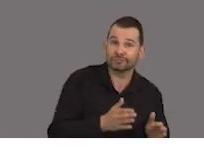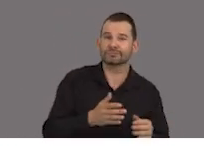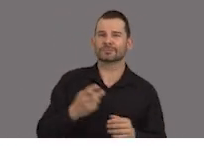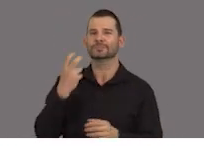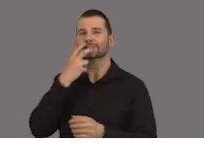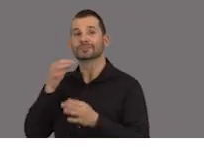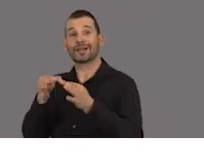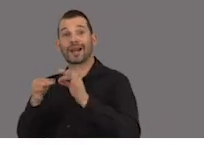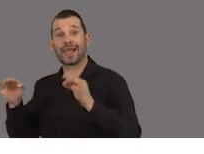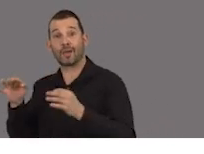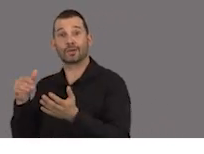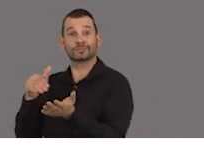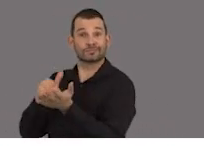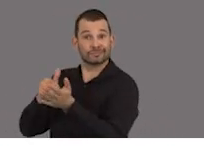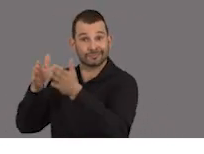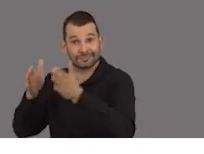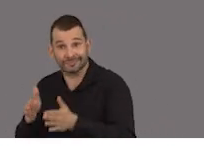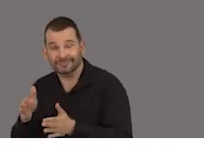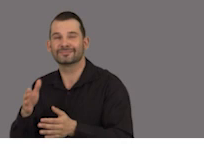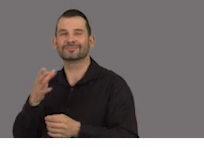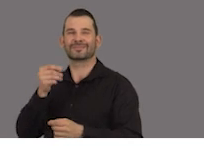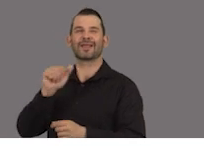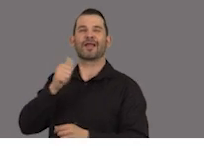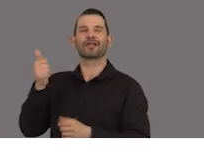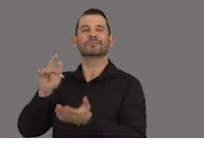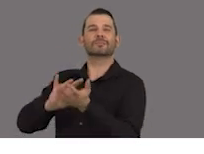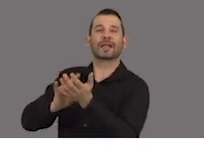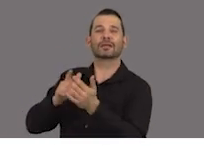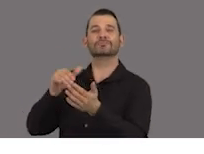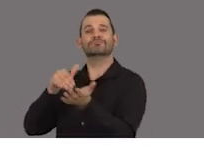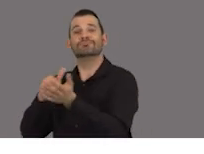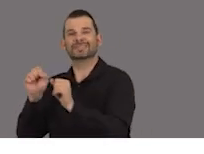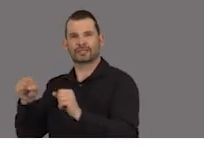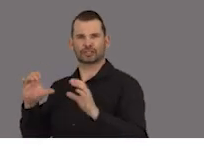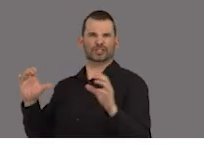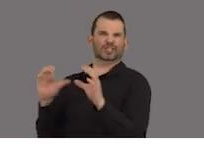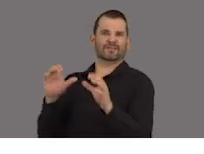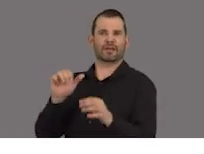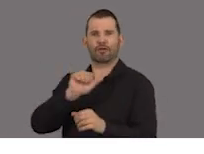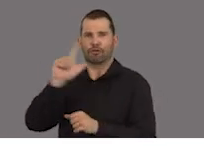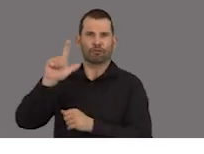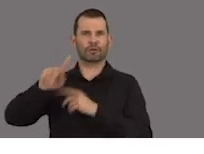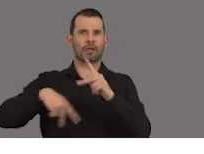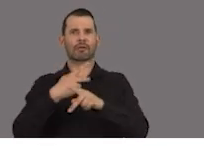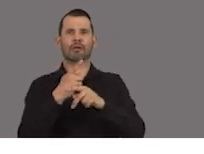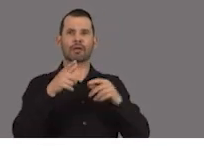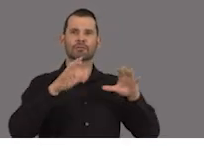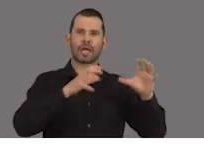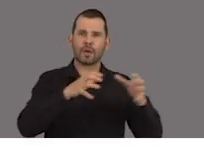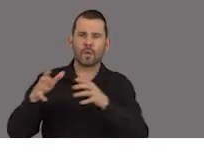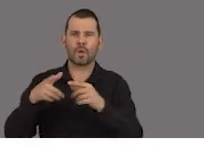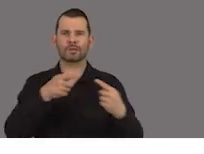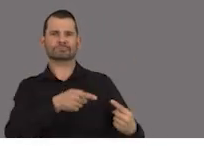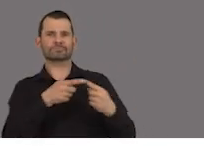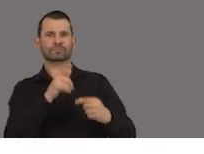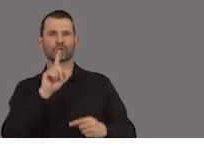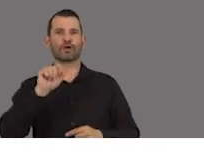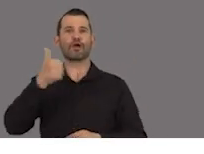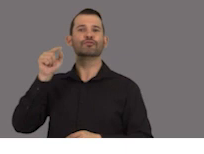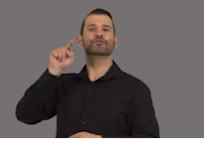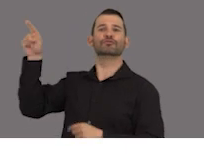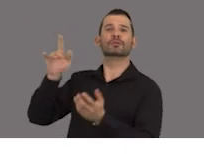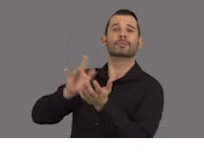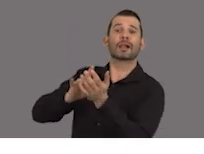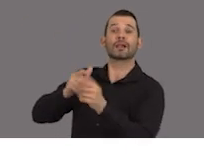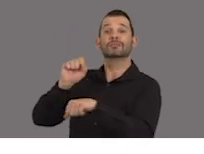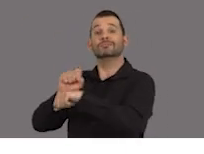psychologists, and speech language pathologists. Some medical practitioners can certify all categories of impairment, where other